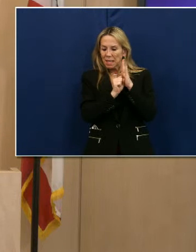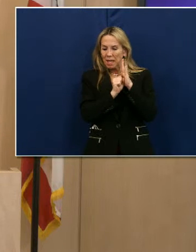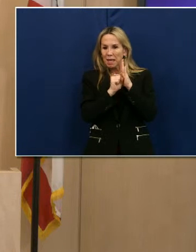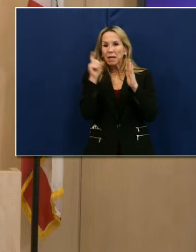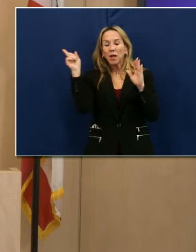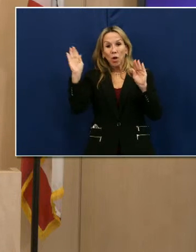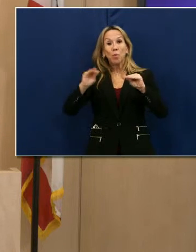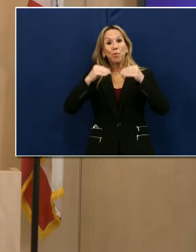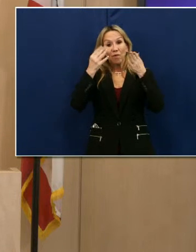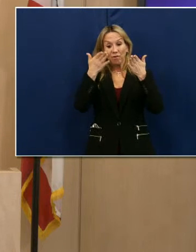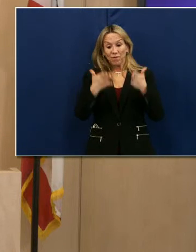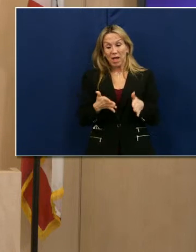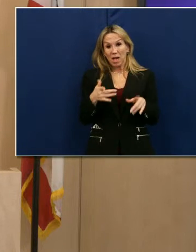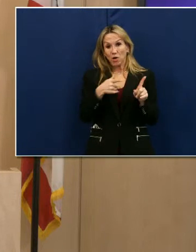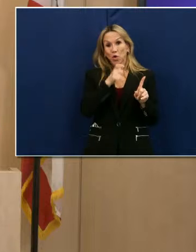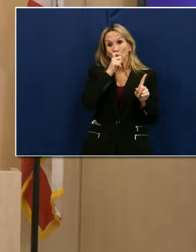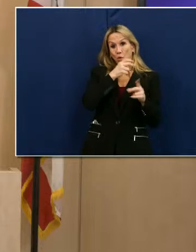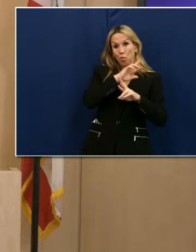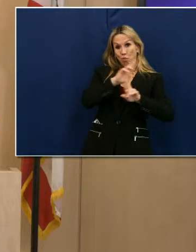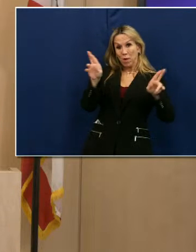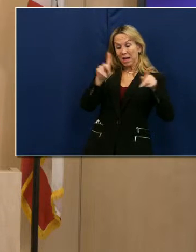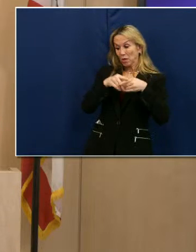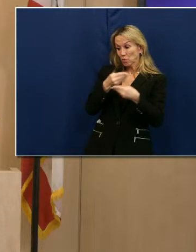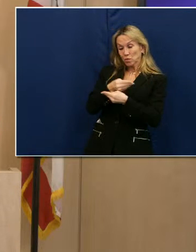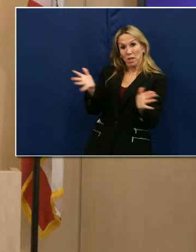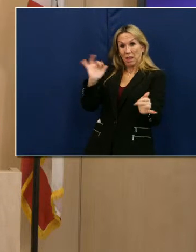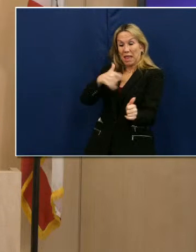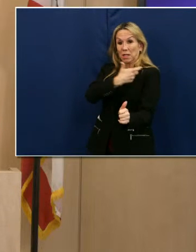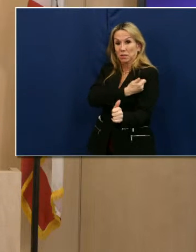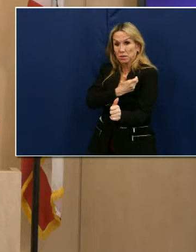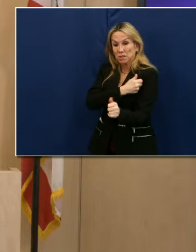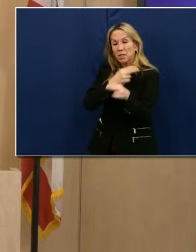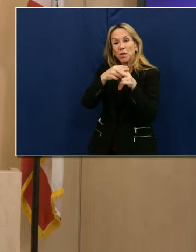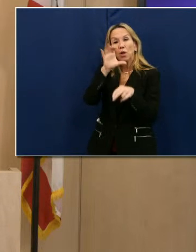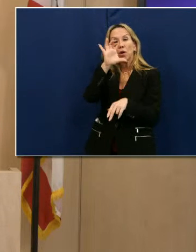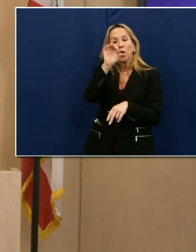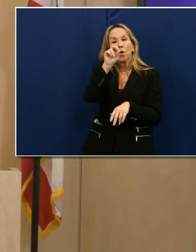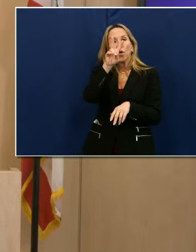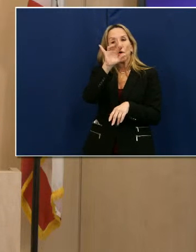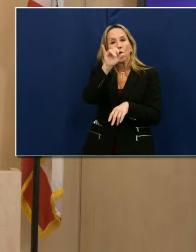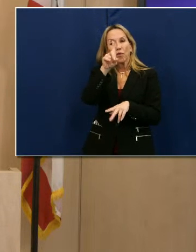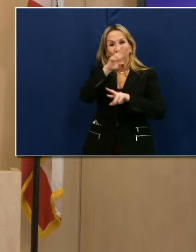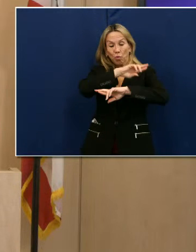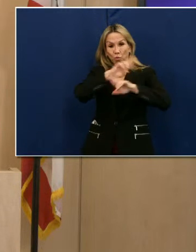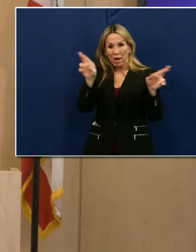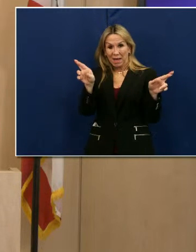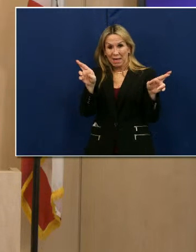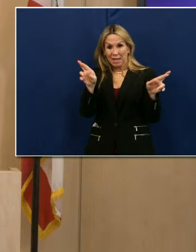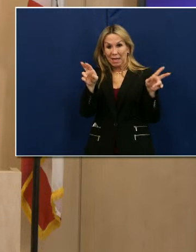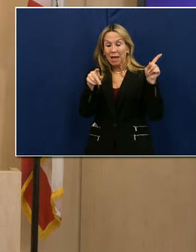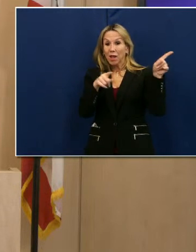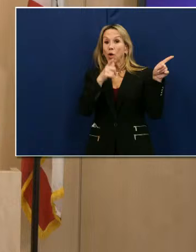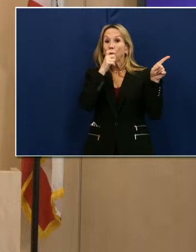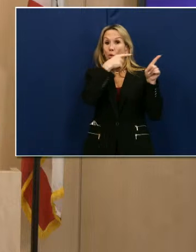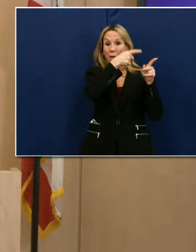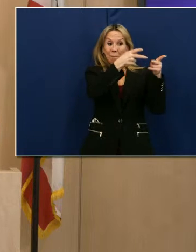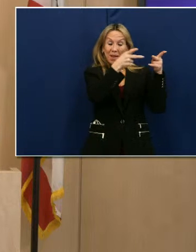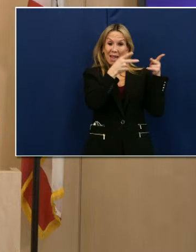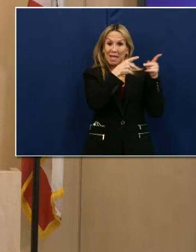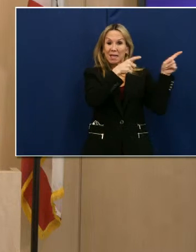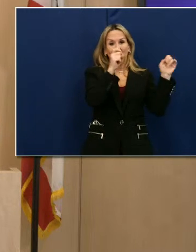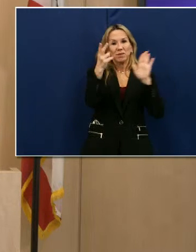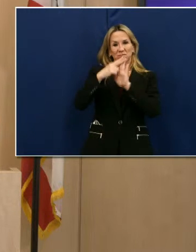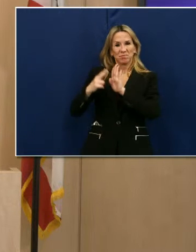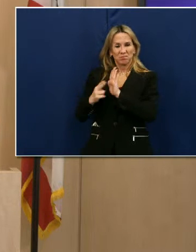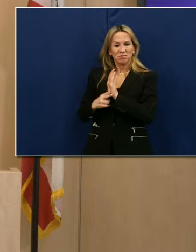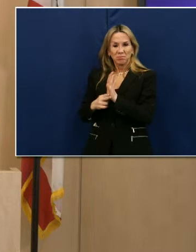Providers have to register with the COVID Ready, which is what I talked about earlier. Once, and we don't anticipate that